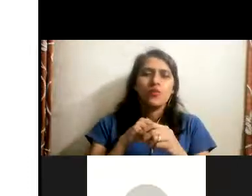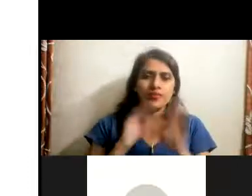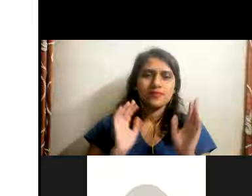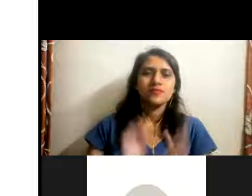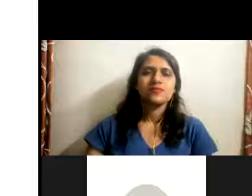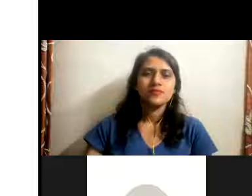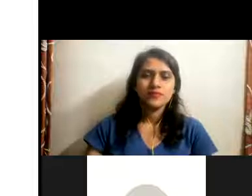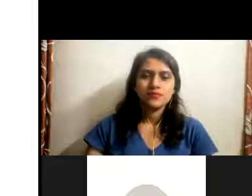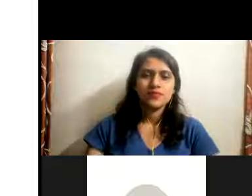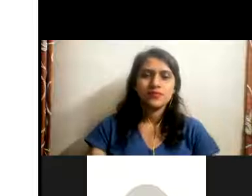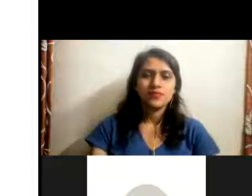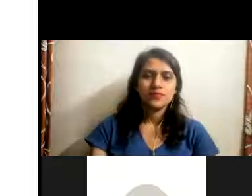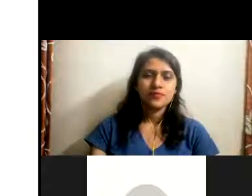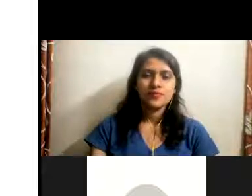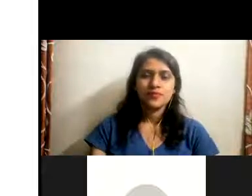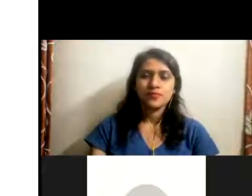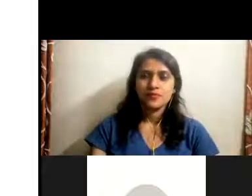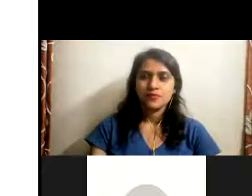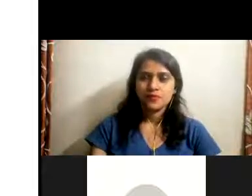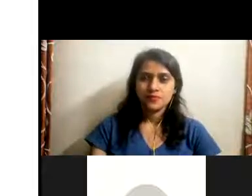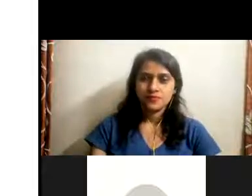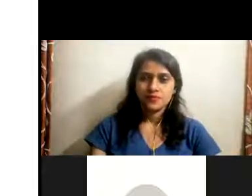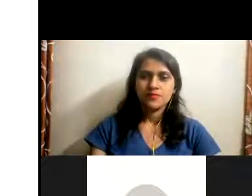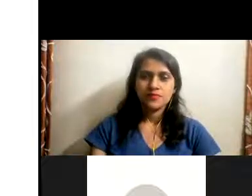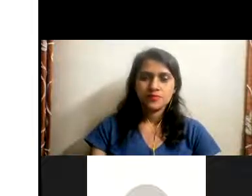is very important and the essence of everything.